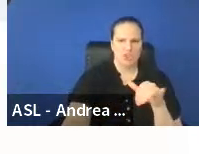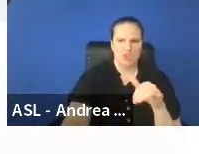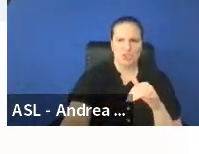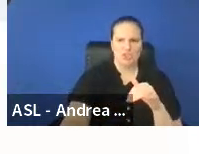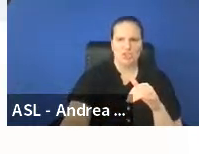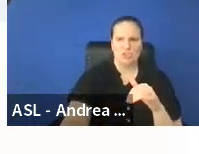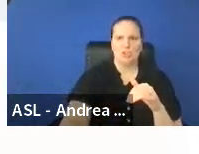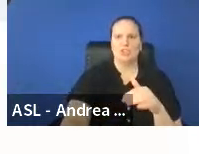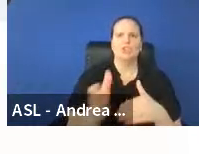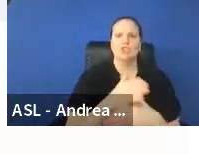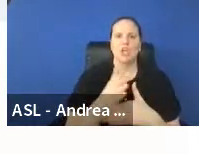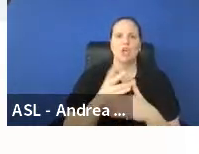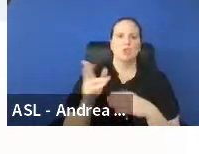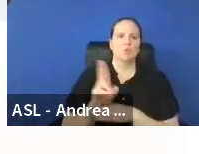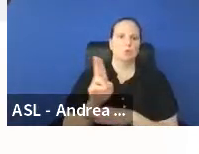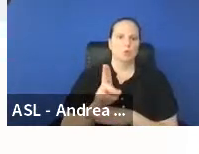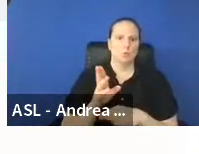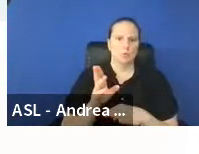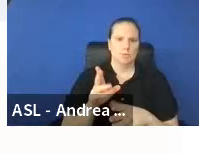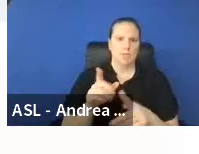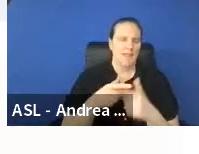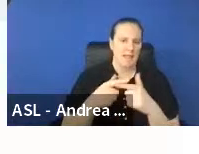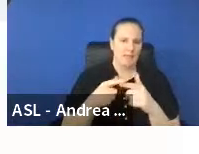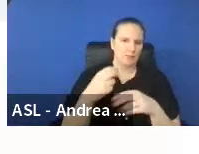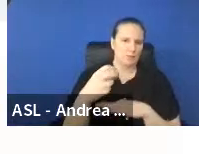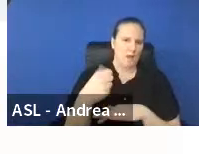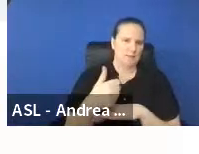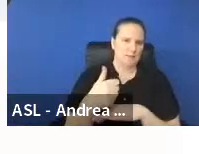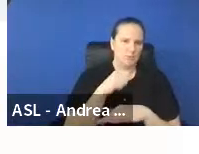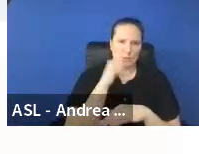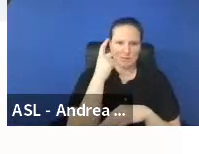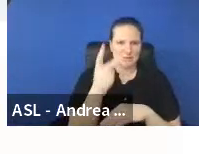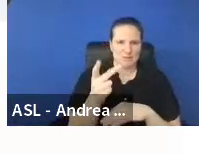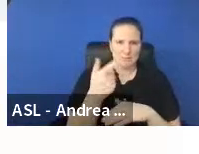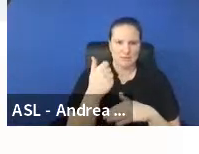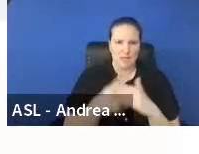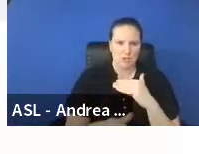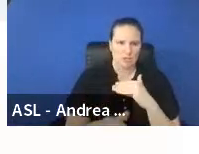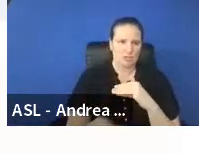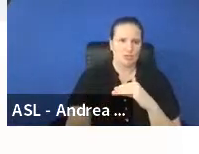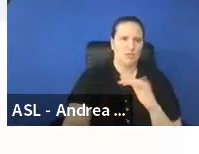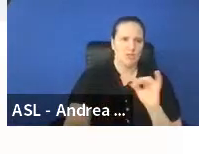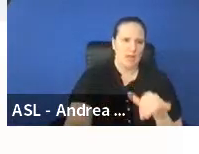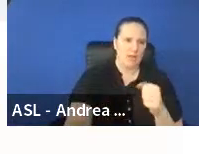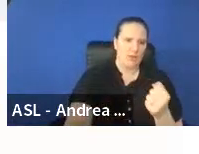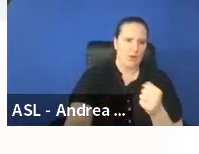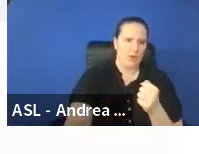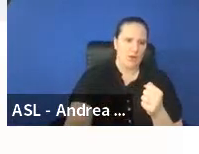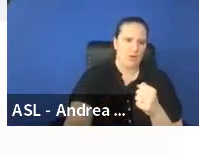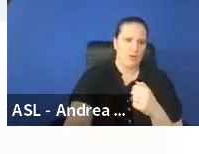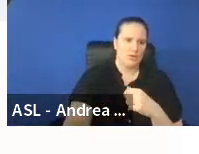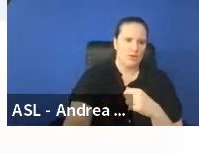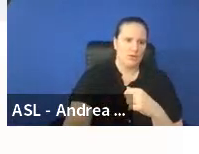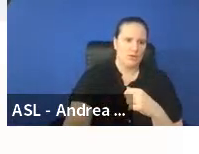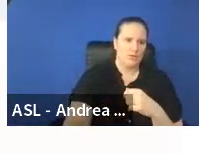and the transit. So you don't see those because they're down underneath the vehicle bridge.